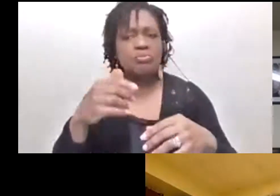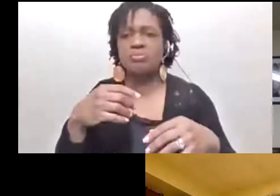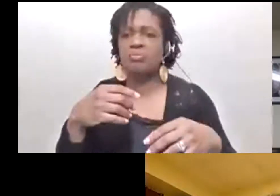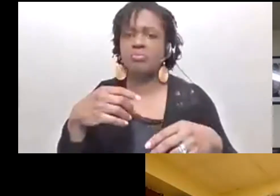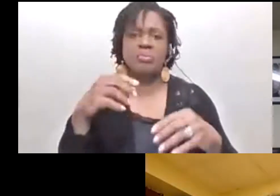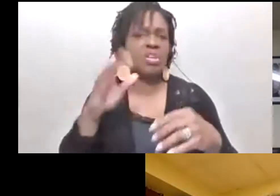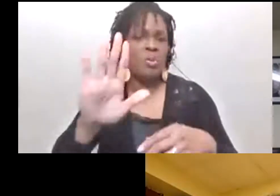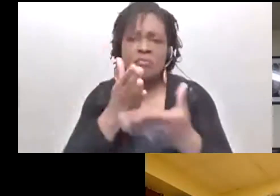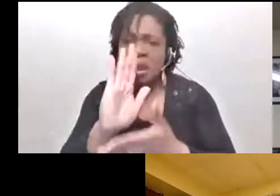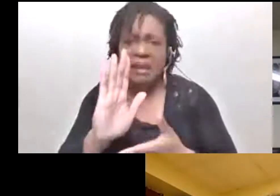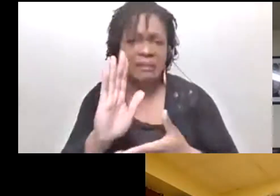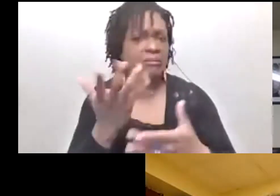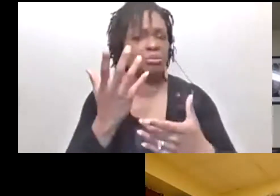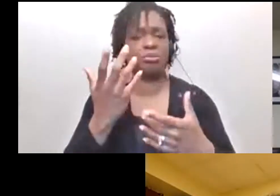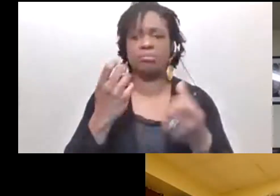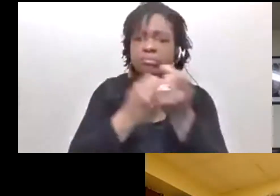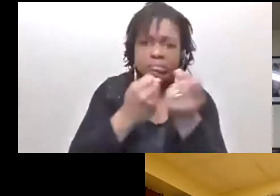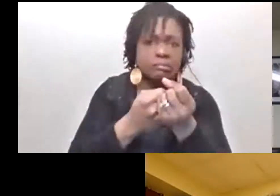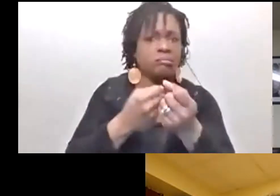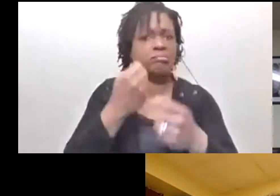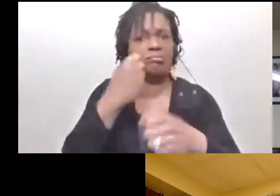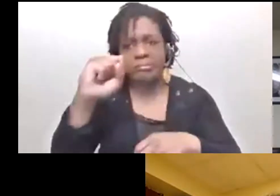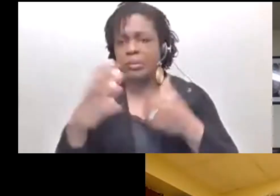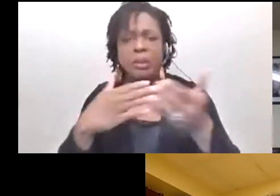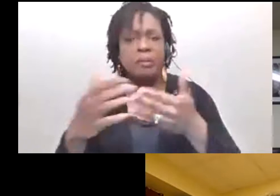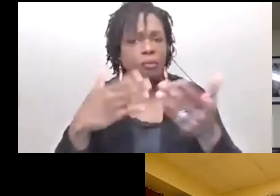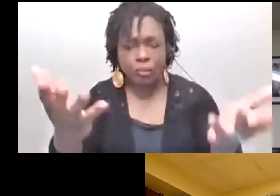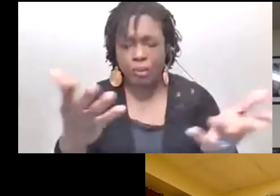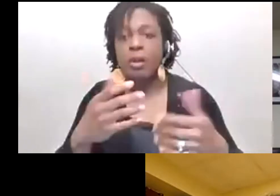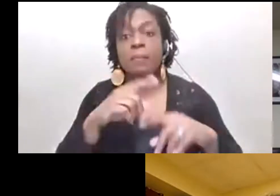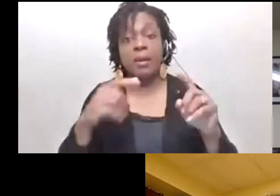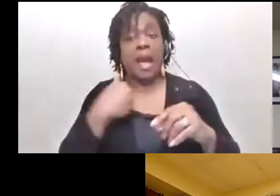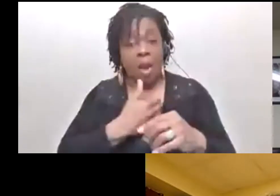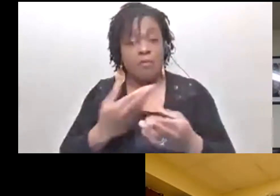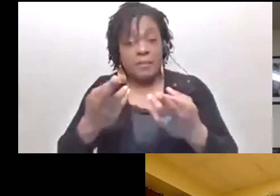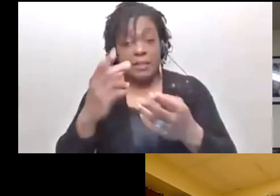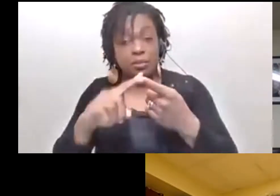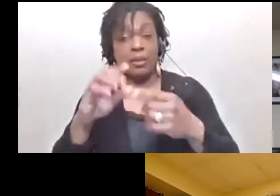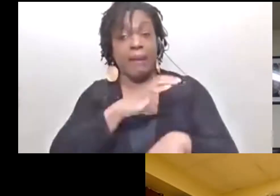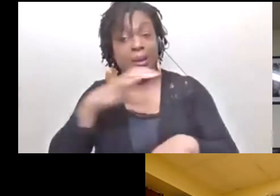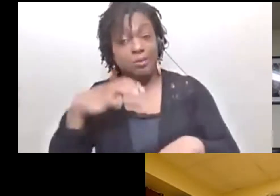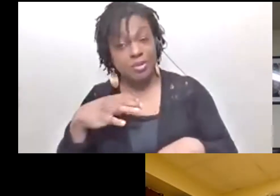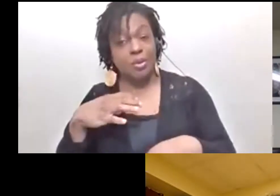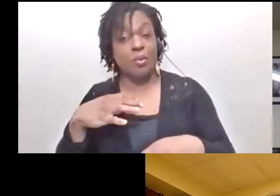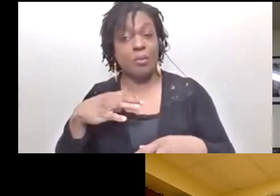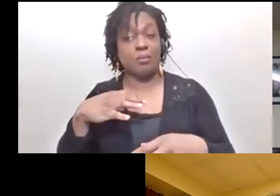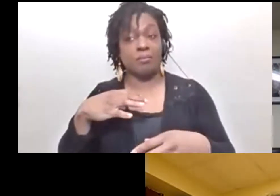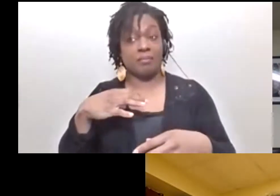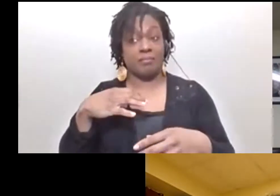remain neutral in any one of these things individually. But in terms of our recommendation to the council as a whole, or what the council